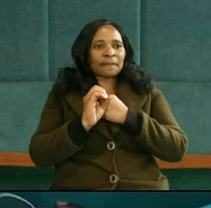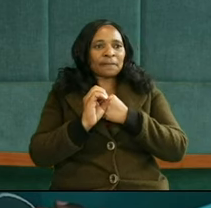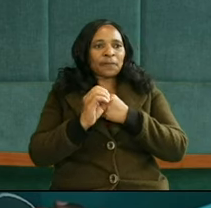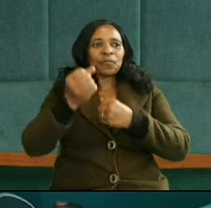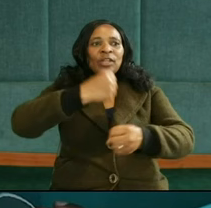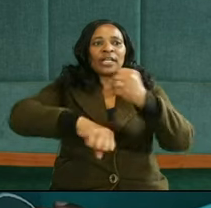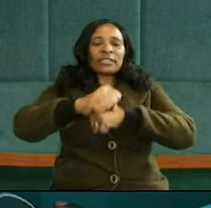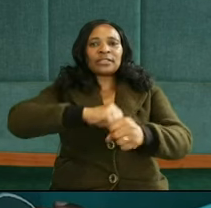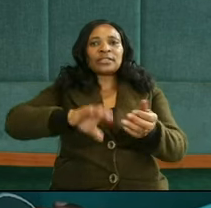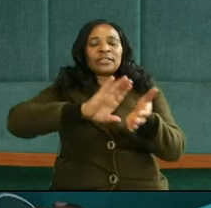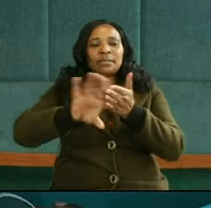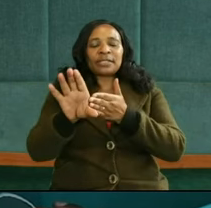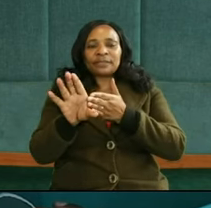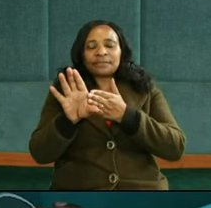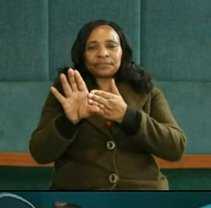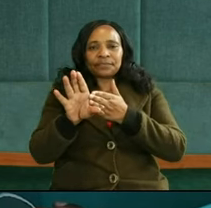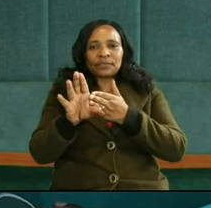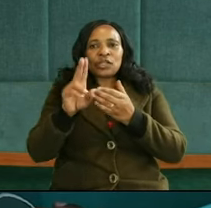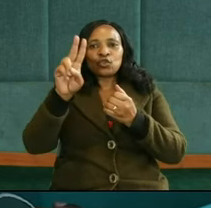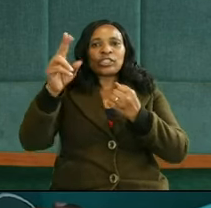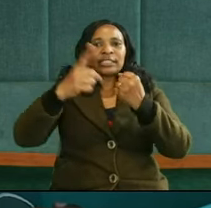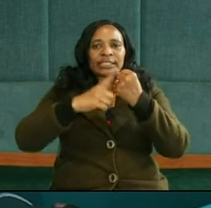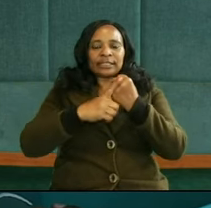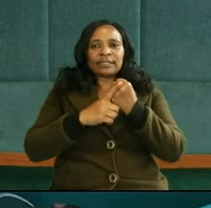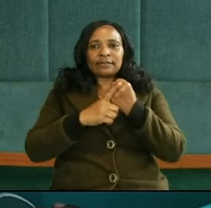Acts chapter 26,